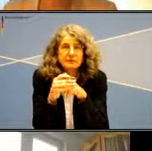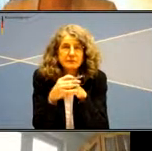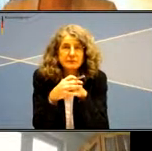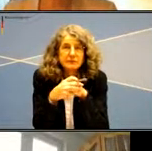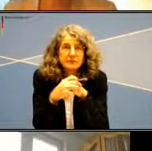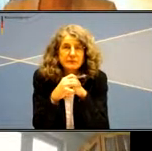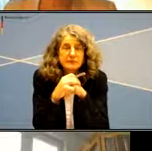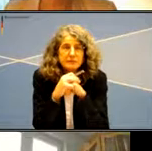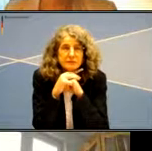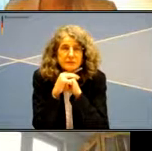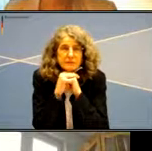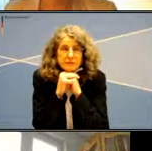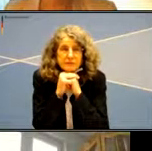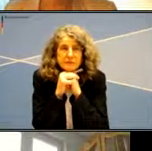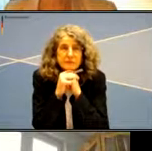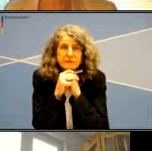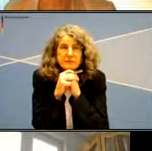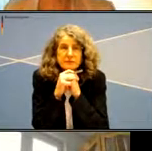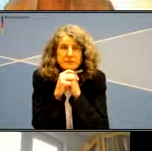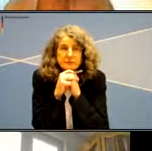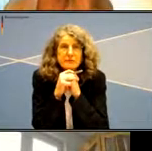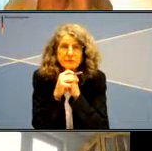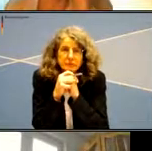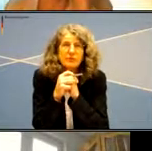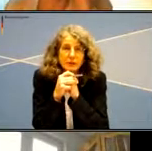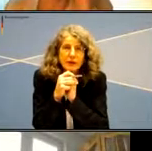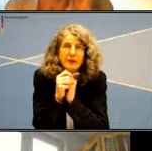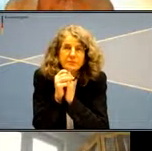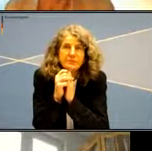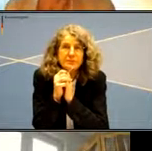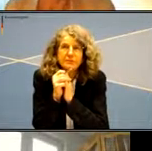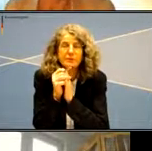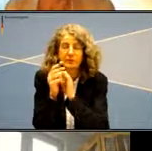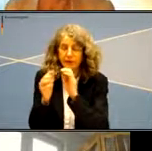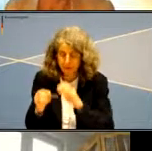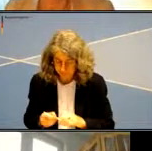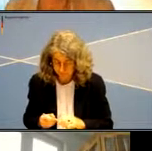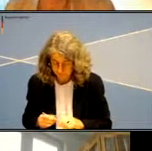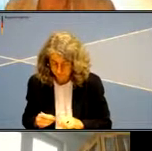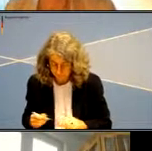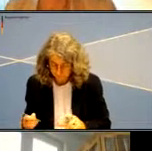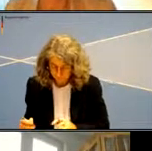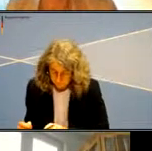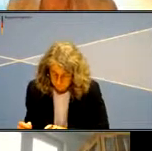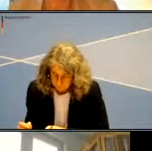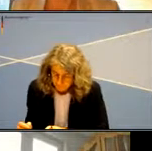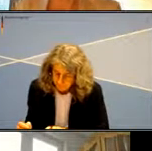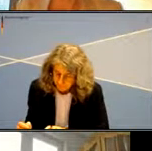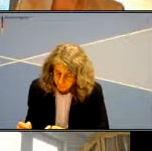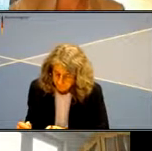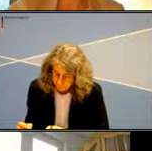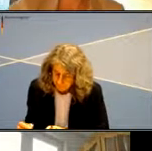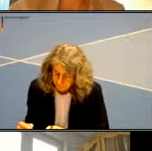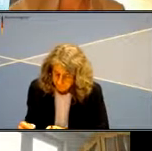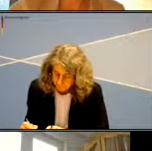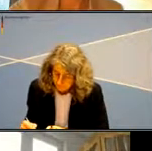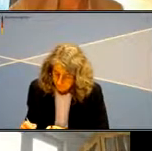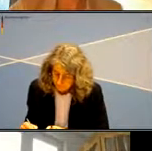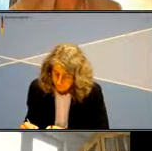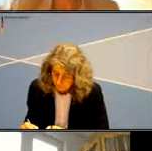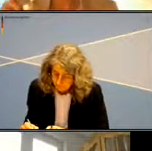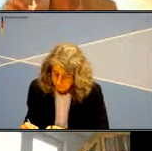also smart meters, you know, to have like access to real-time information, because if you want to have more frequent bills, I mean, ideally